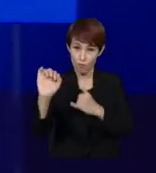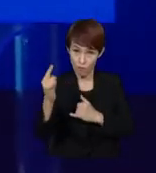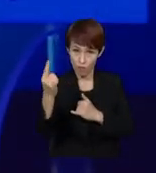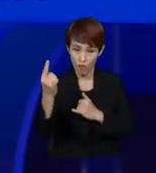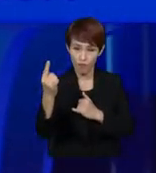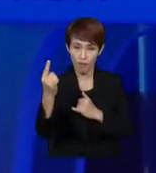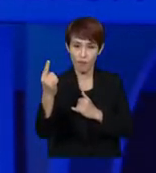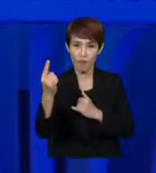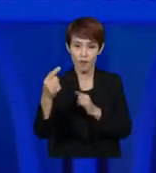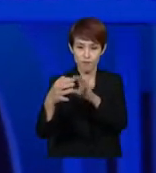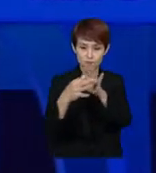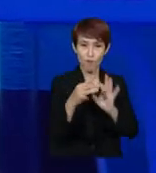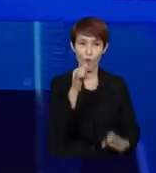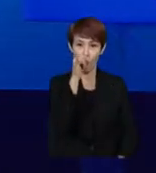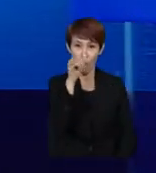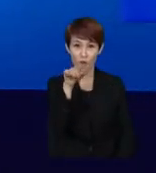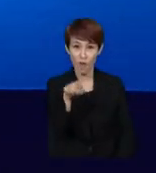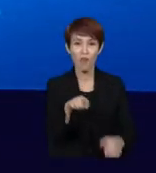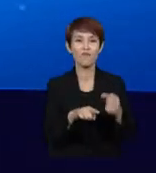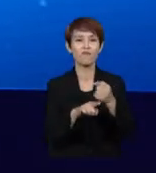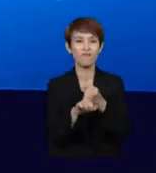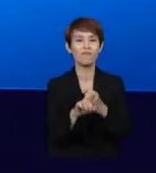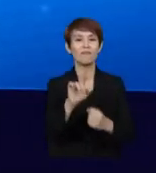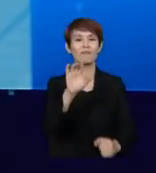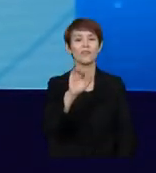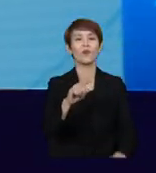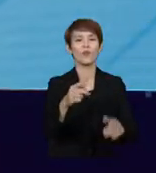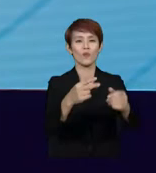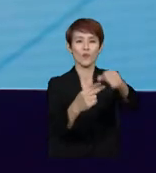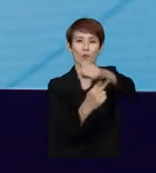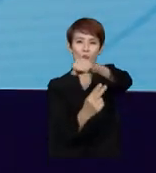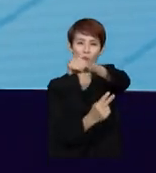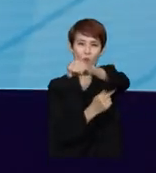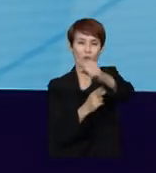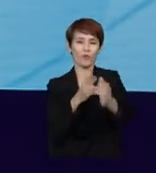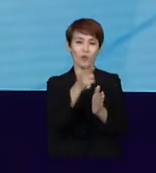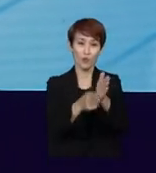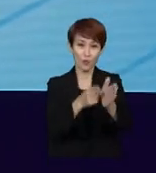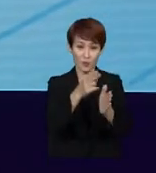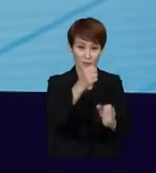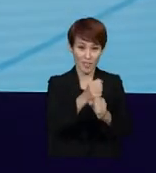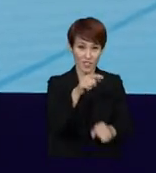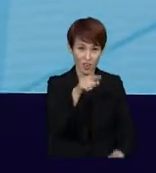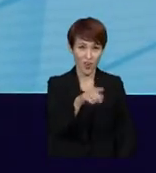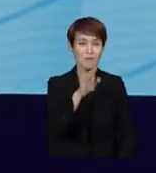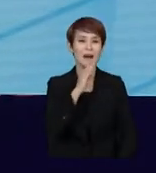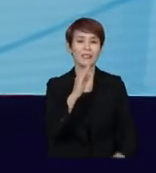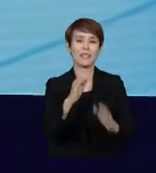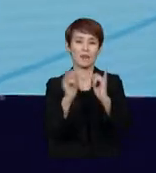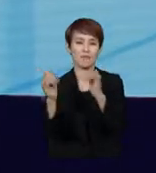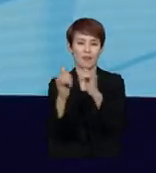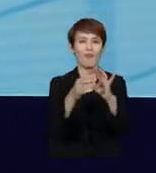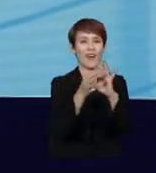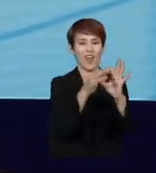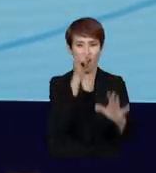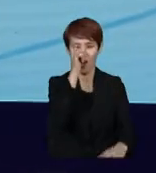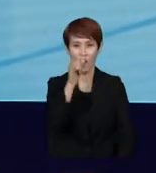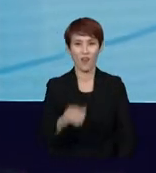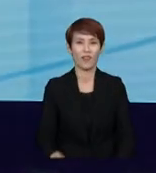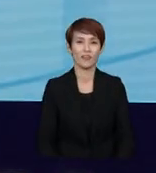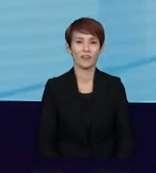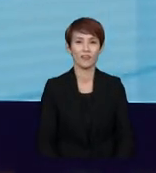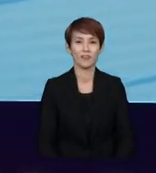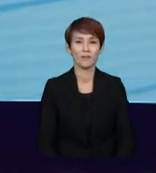and trains do for us. This is what, for instance, the post office, which you may recall in the late Trump years, shall we